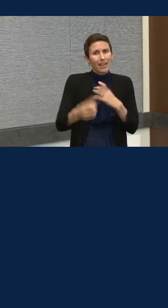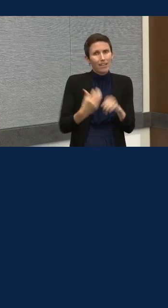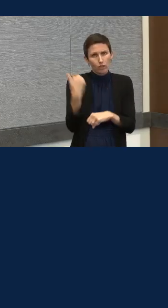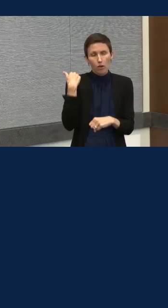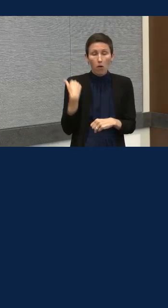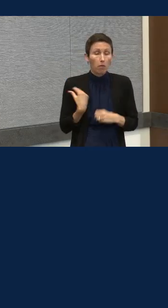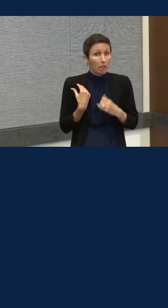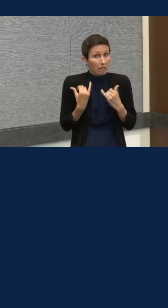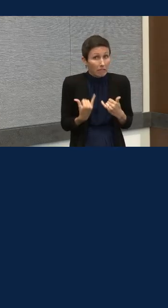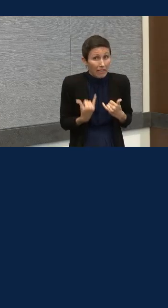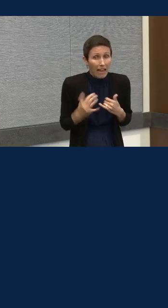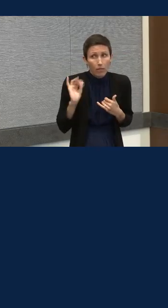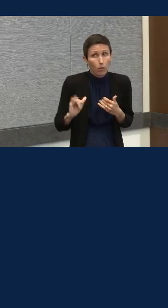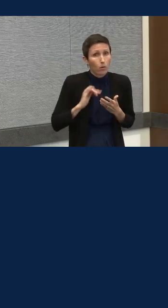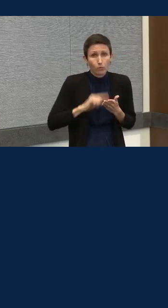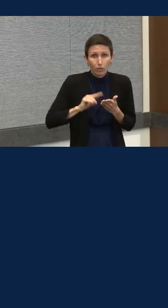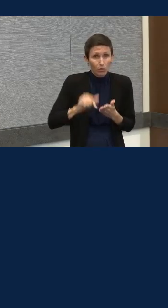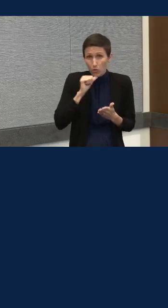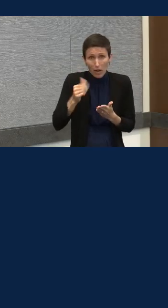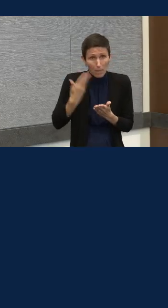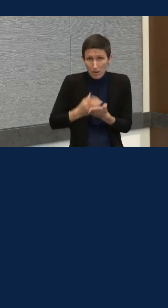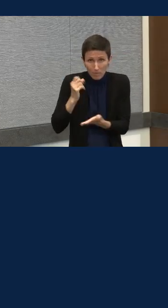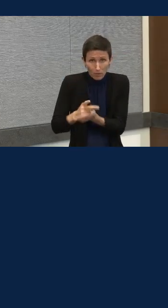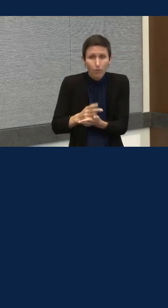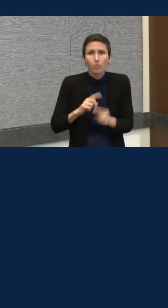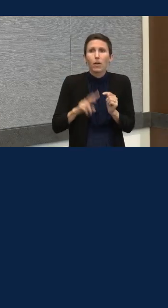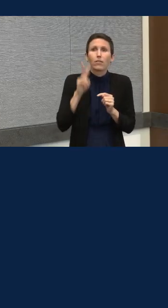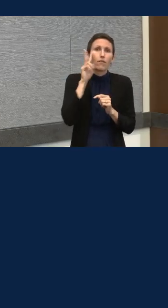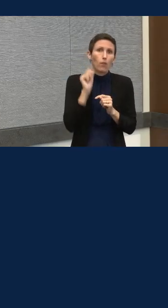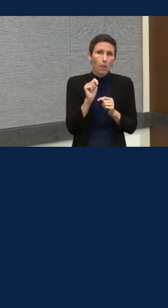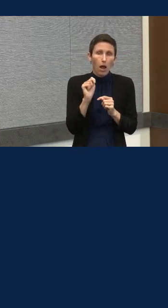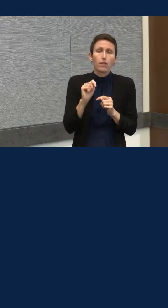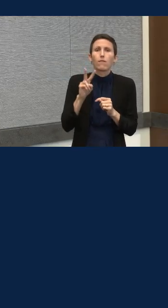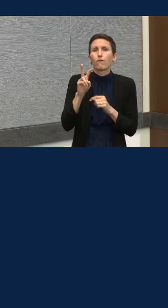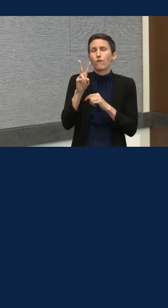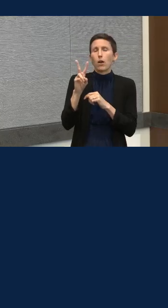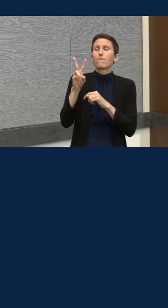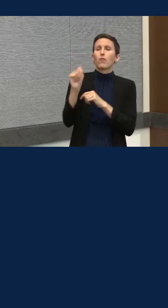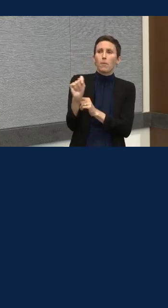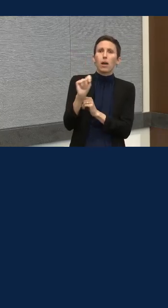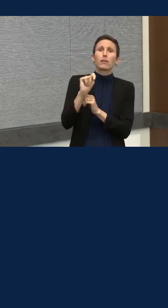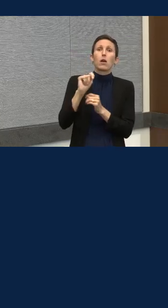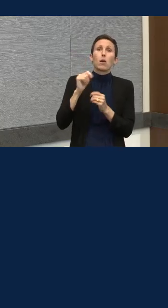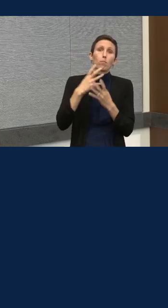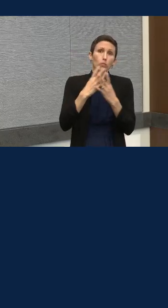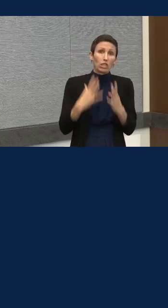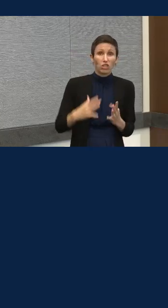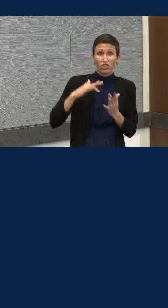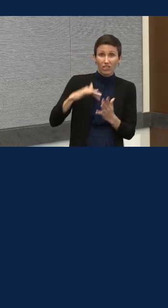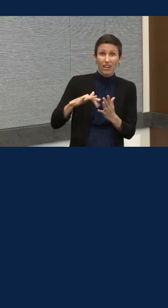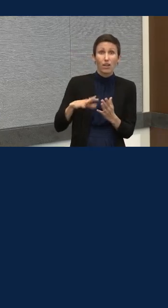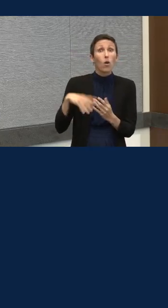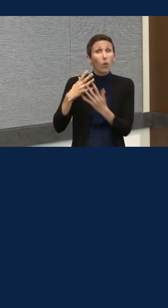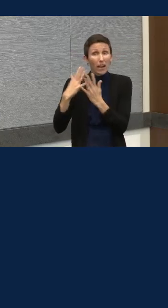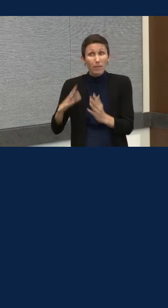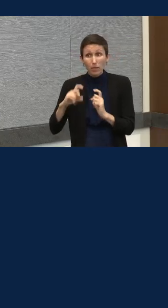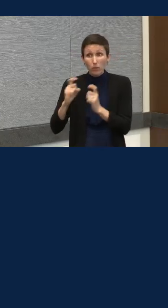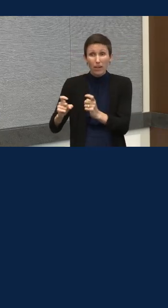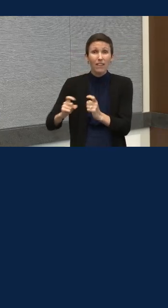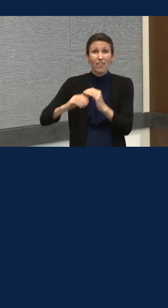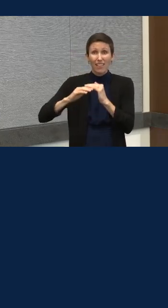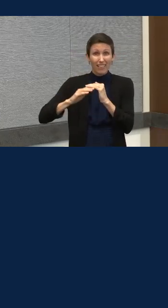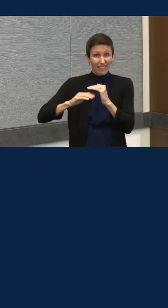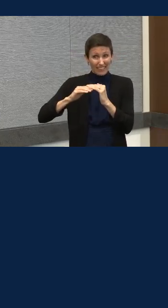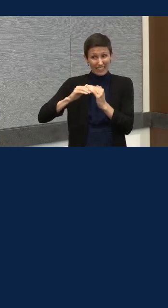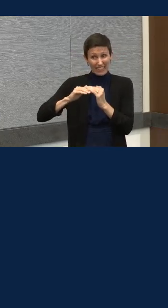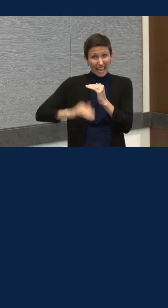review panel today, but the Vermont prisoner study, for example, where inmates were given less than their caloric need